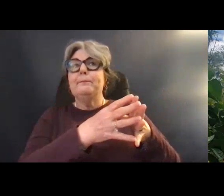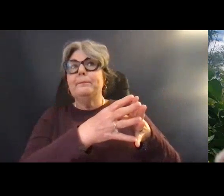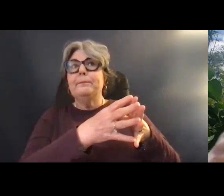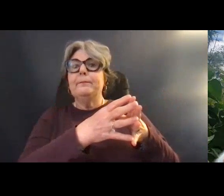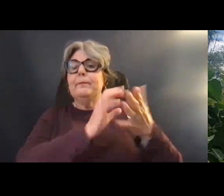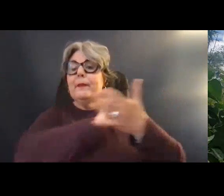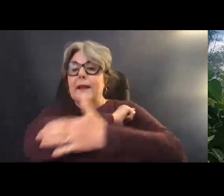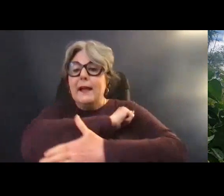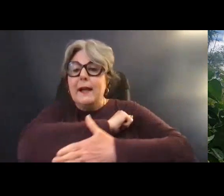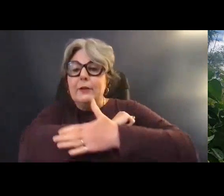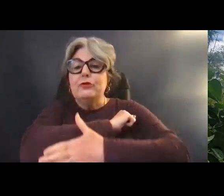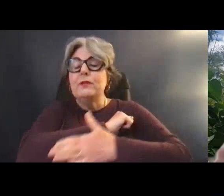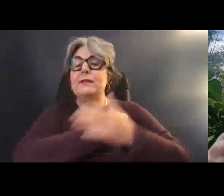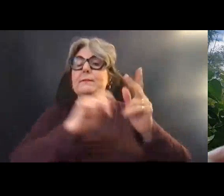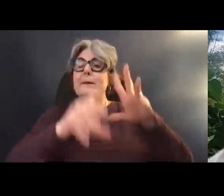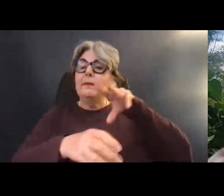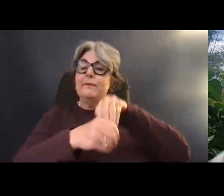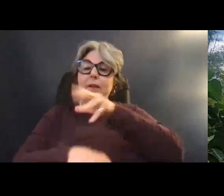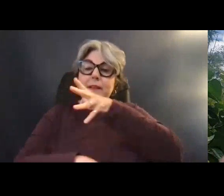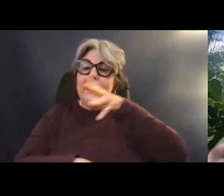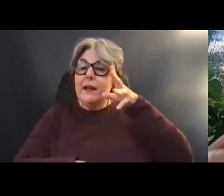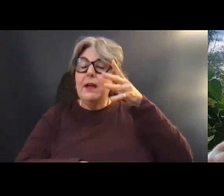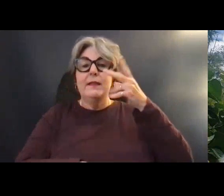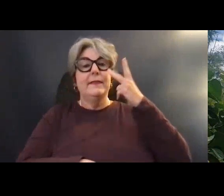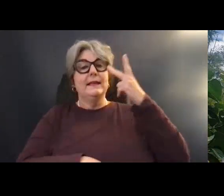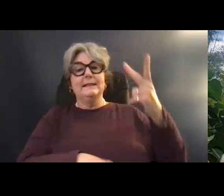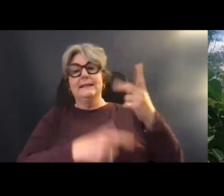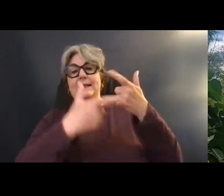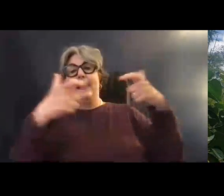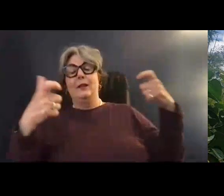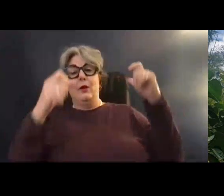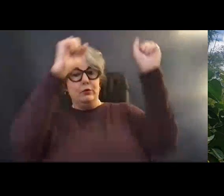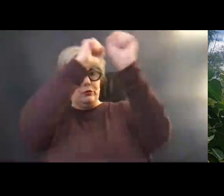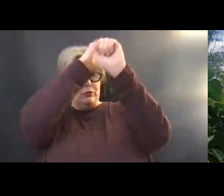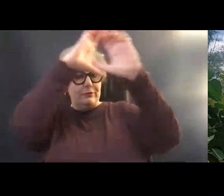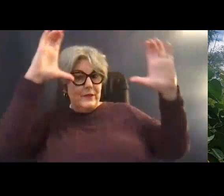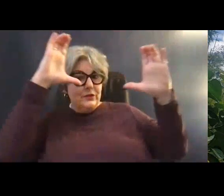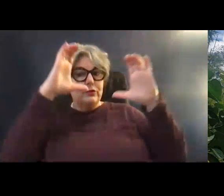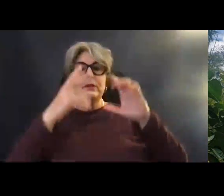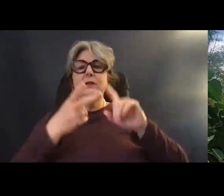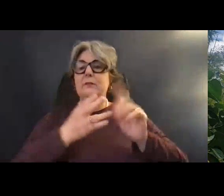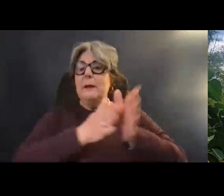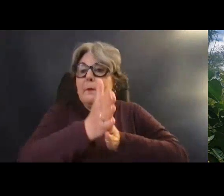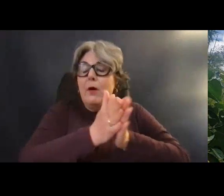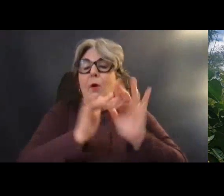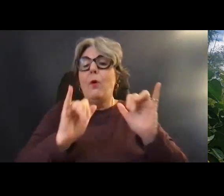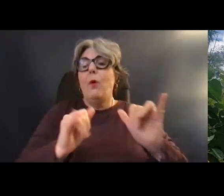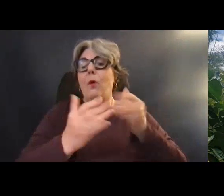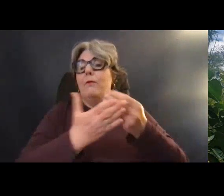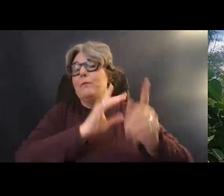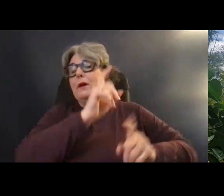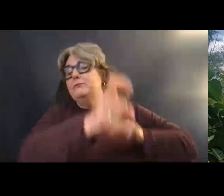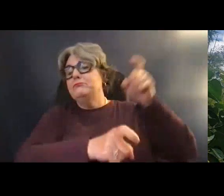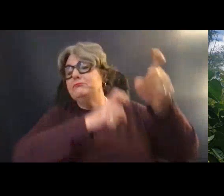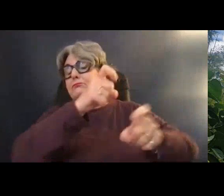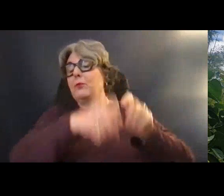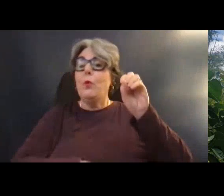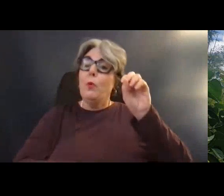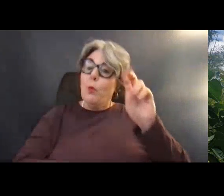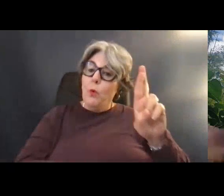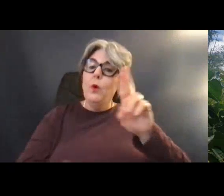countries, the folks involved in agriculture, because they see a larger vision? It motivates them to make these contributions,